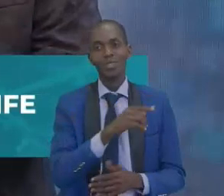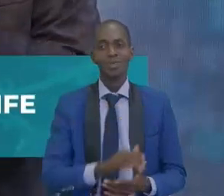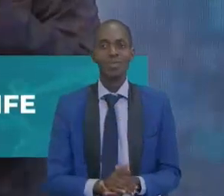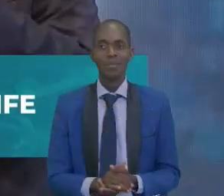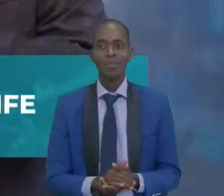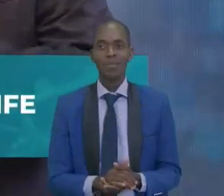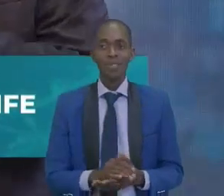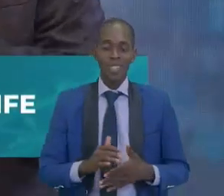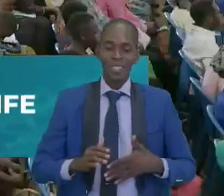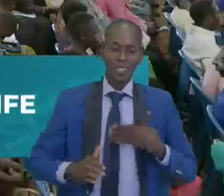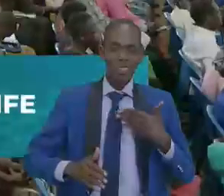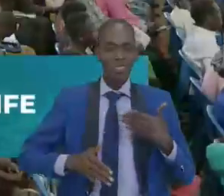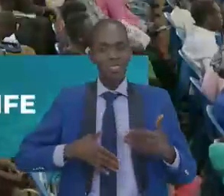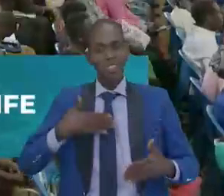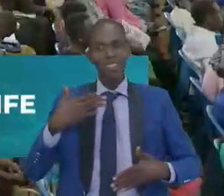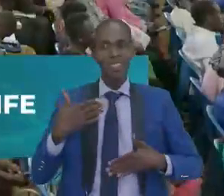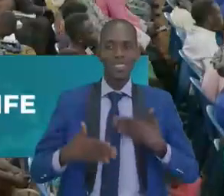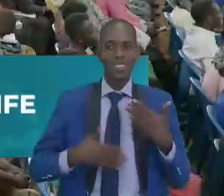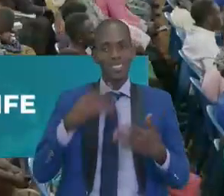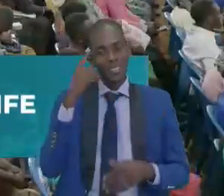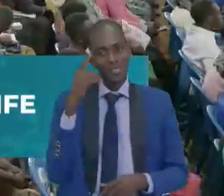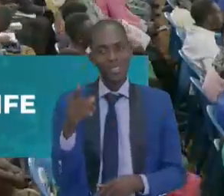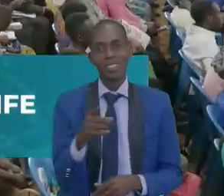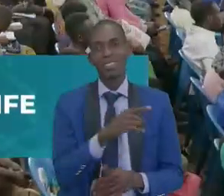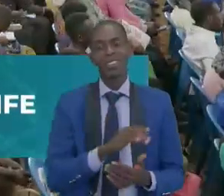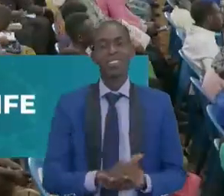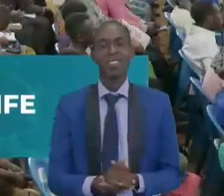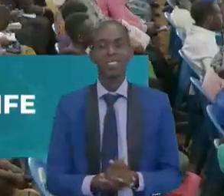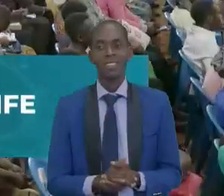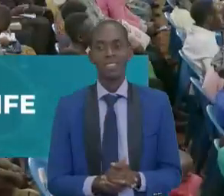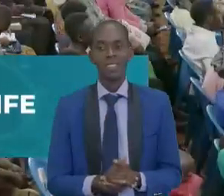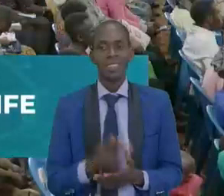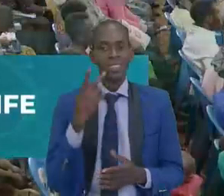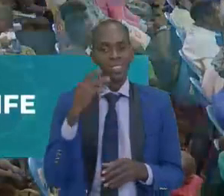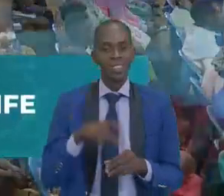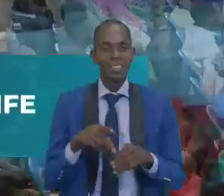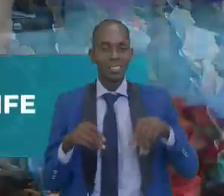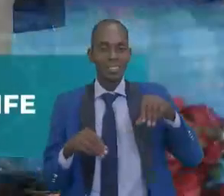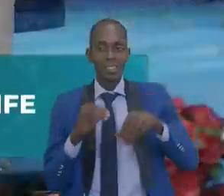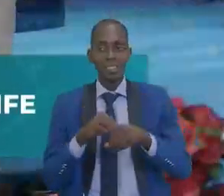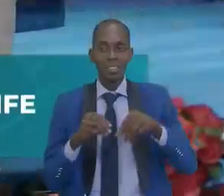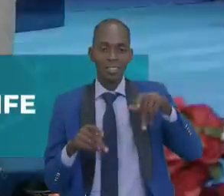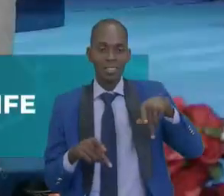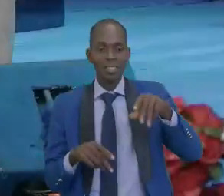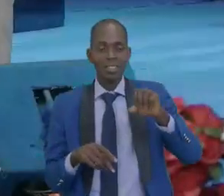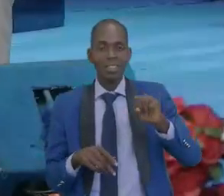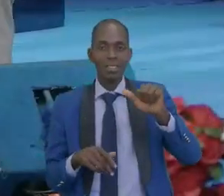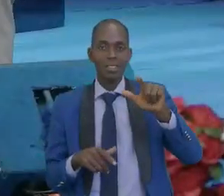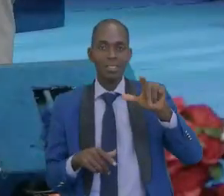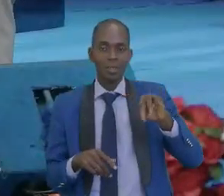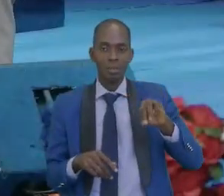Joy, joy, joy. I'm looking at Psalm 105, verse